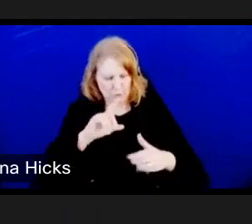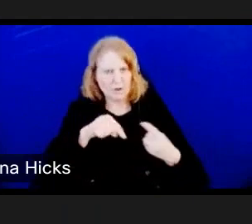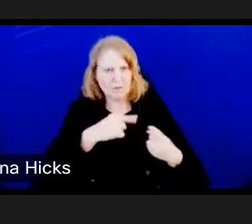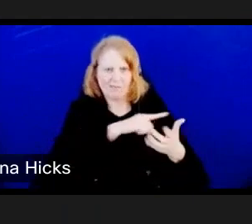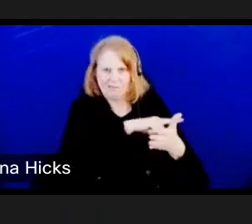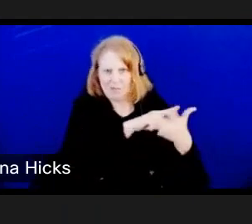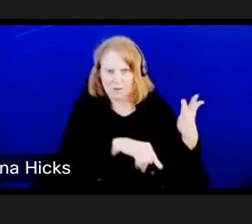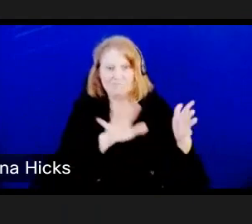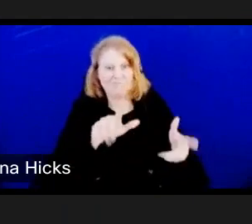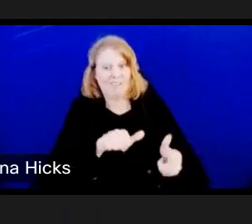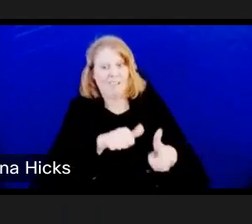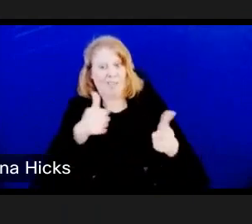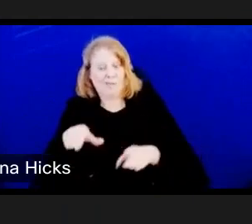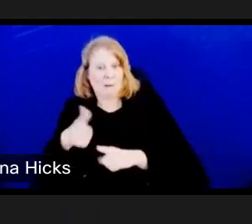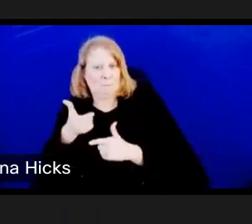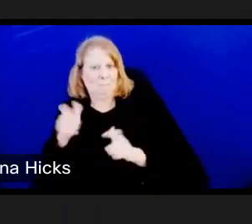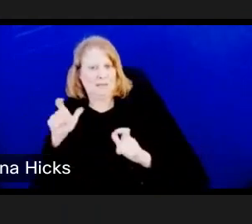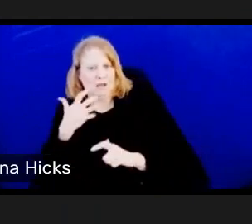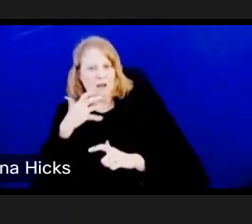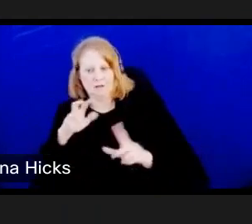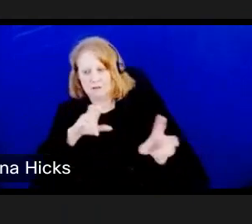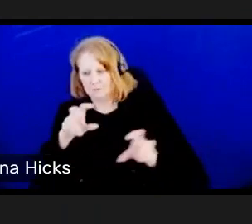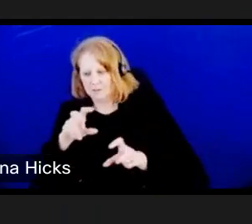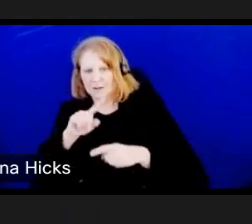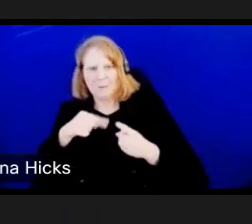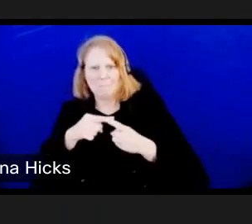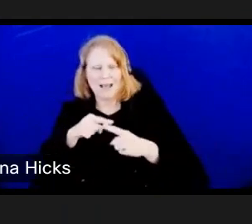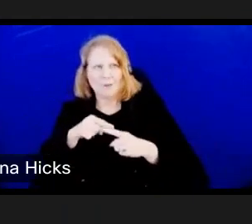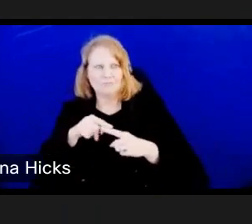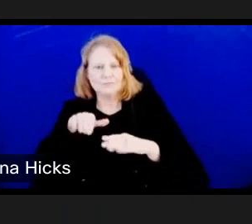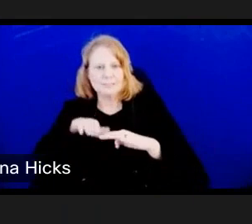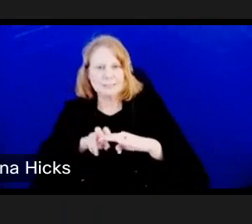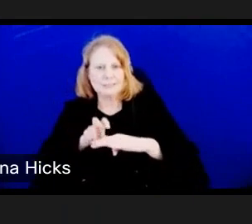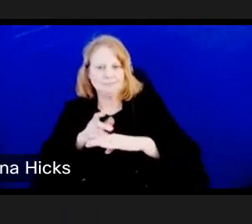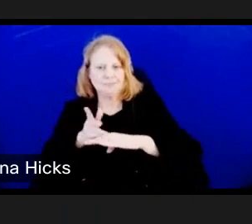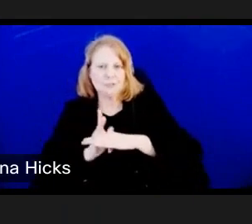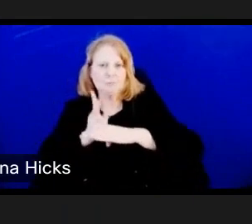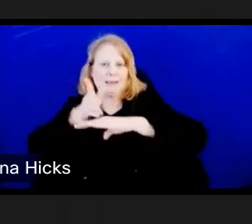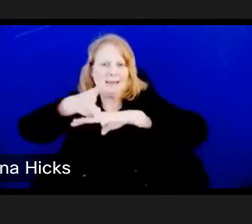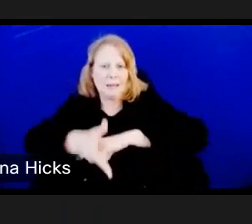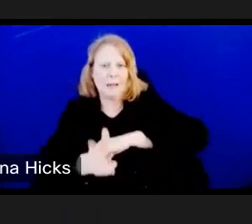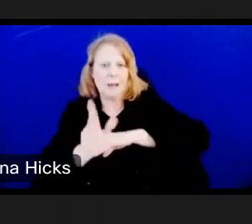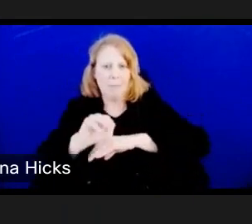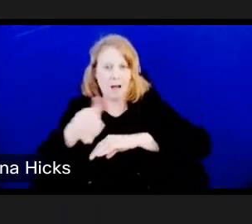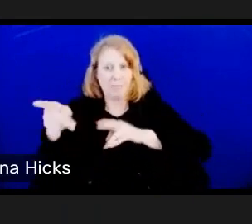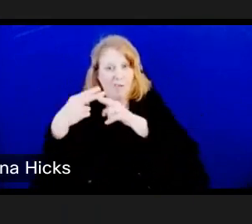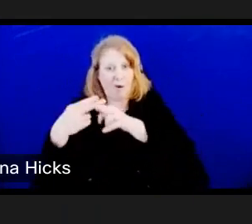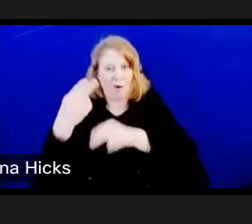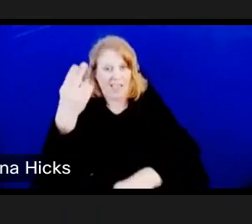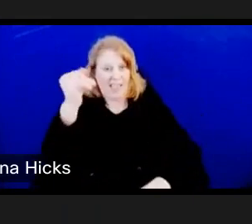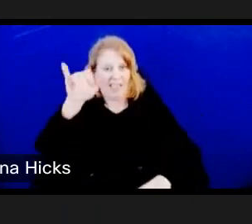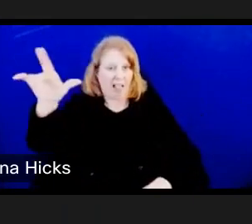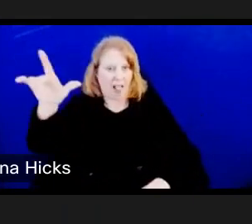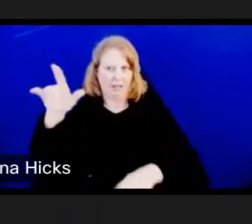big discussion going on about speed bumps. We have what are considered speed hills in our community,